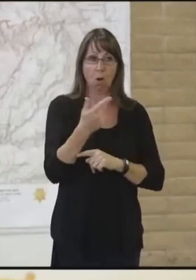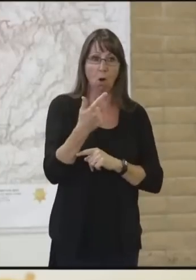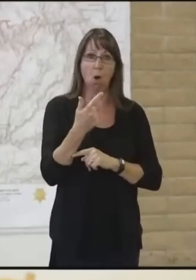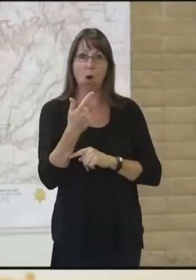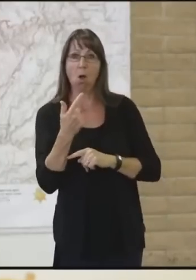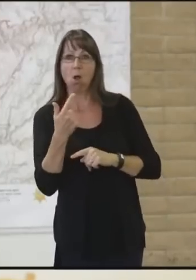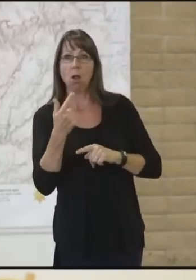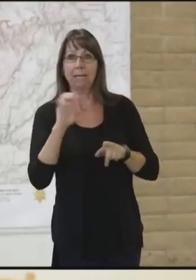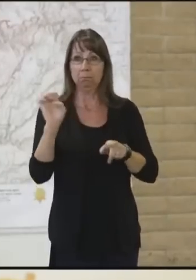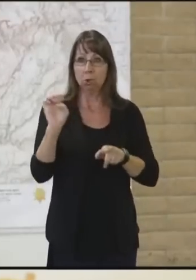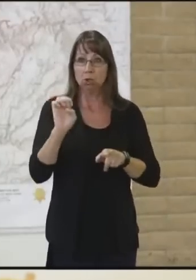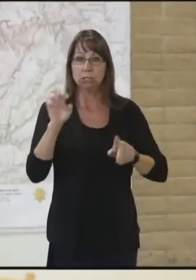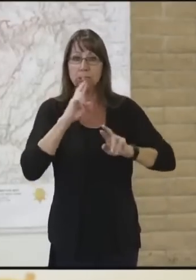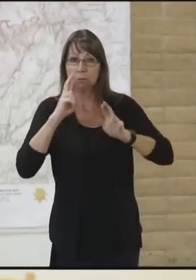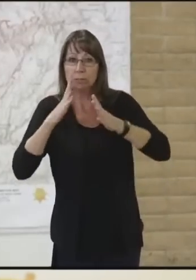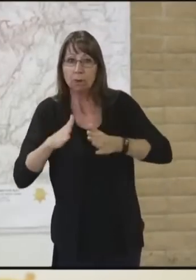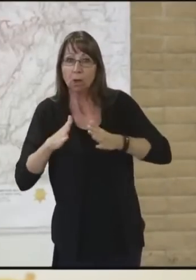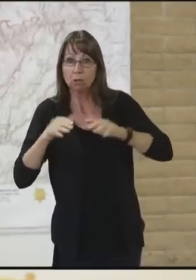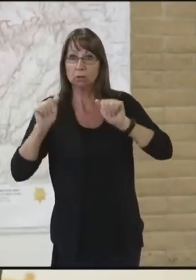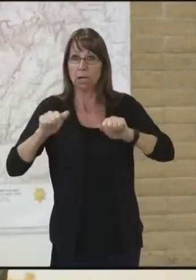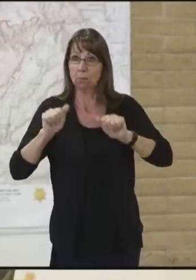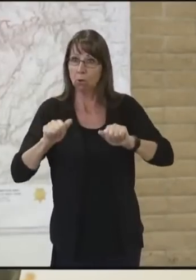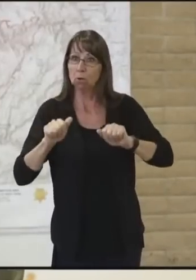do their job, so we ask for that cooperation.